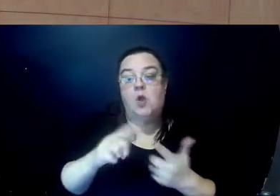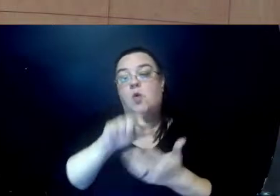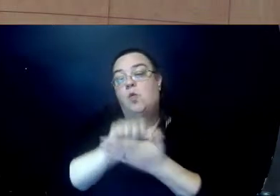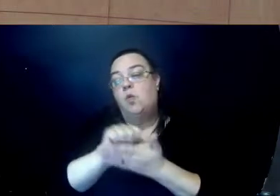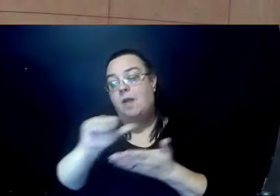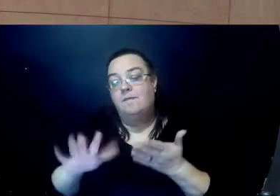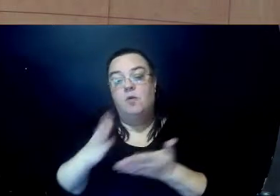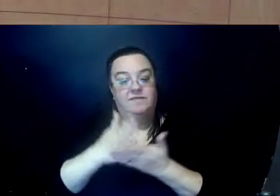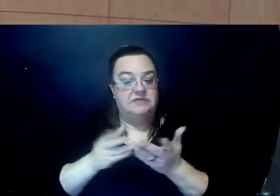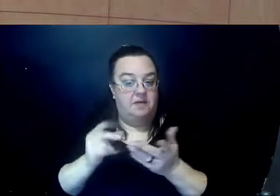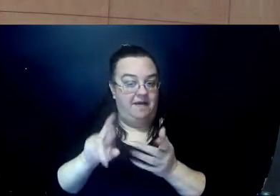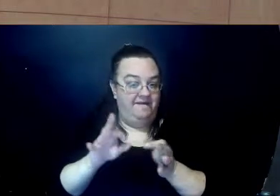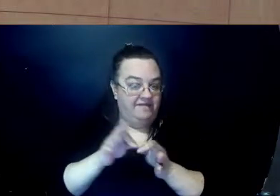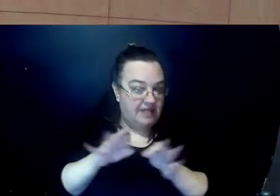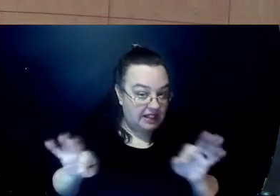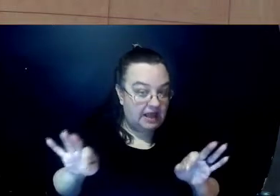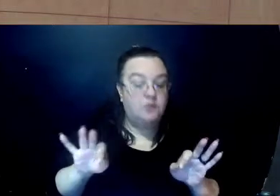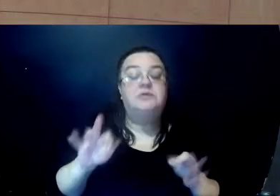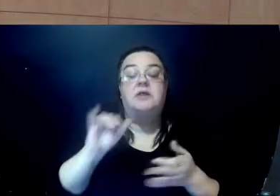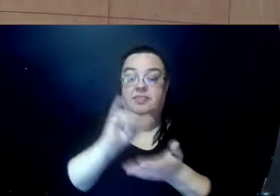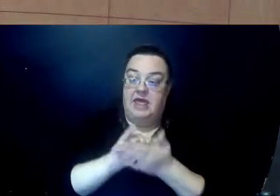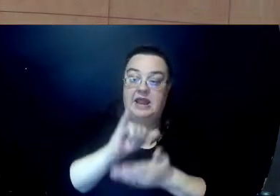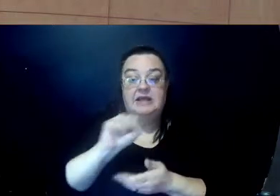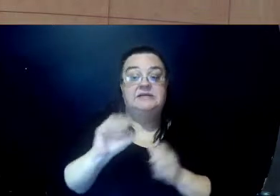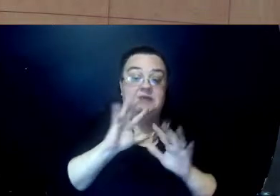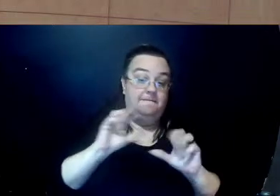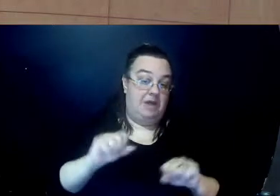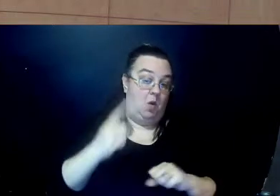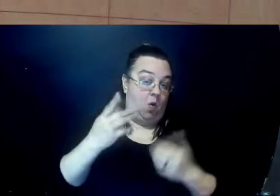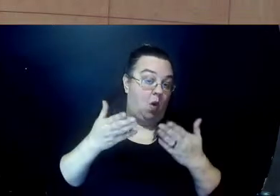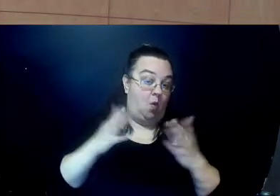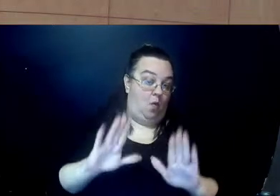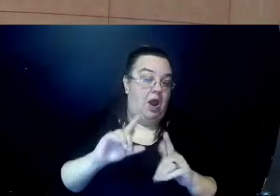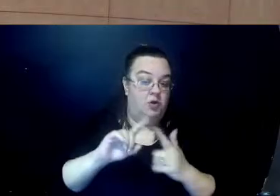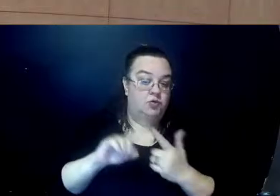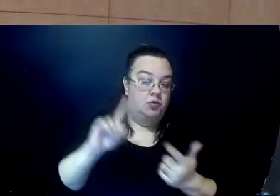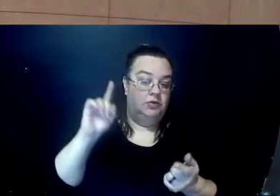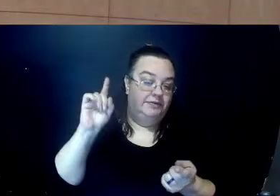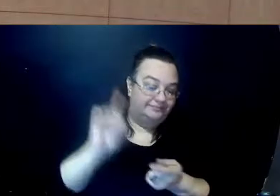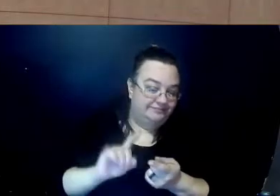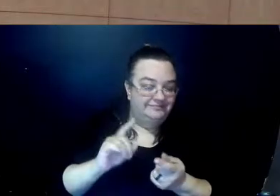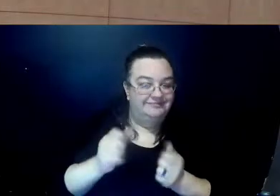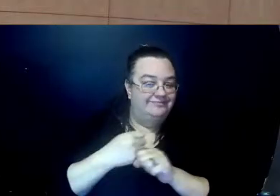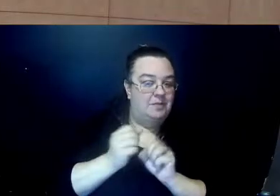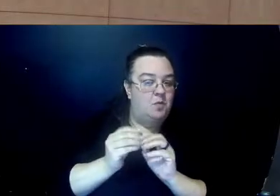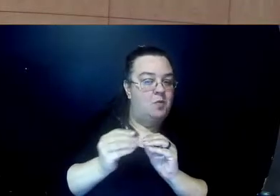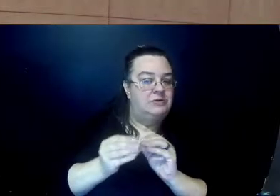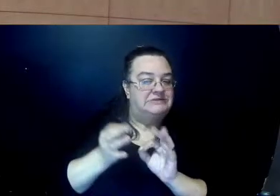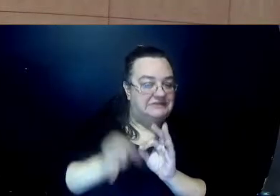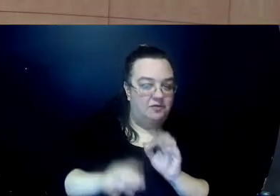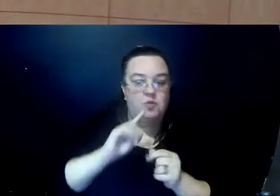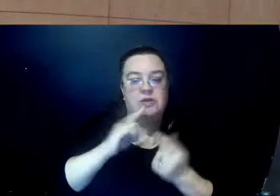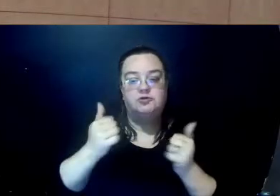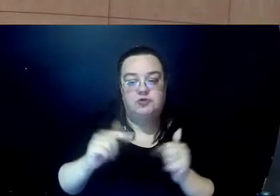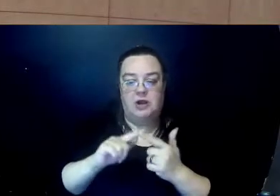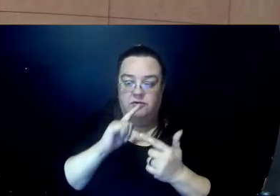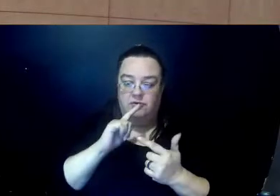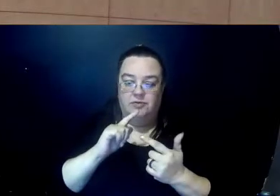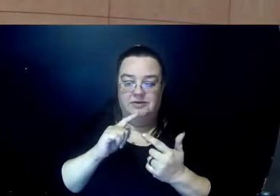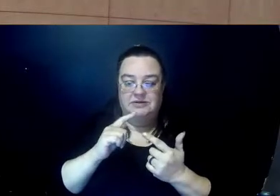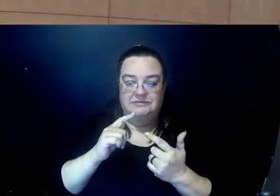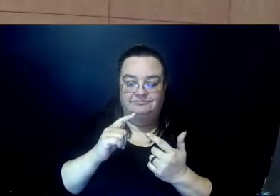of the language, that is possibly one way to simplify it down. We're really looking for plugging that one